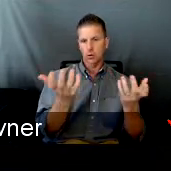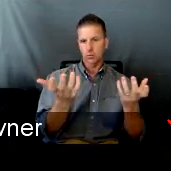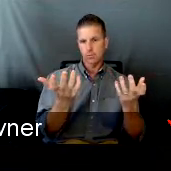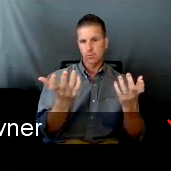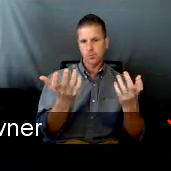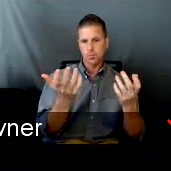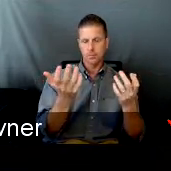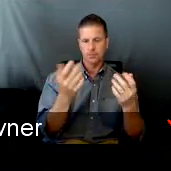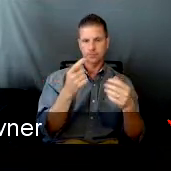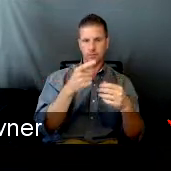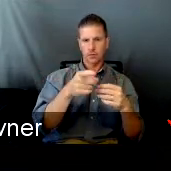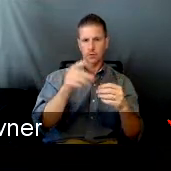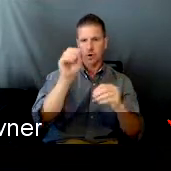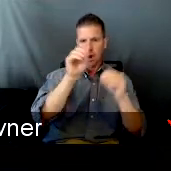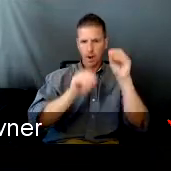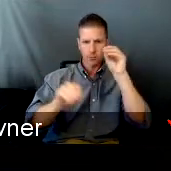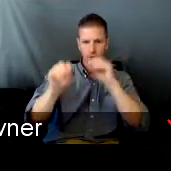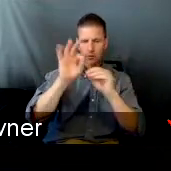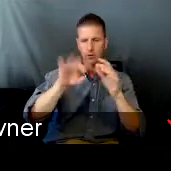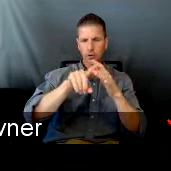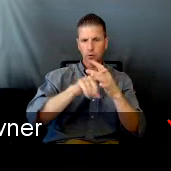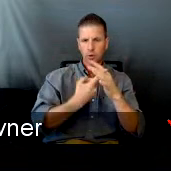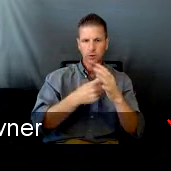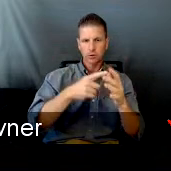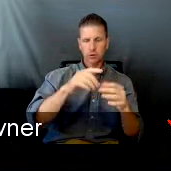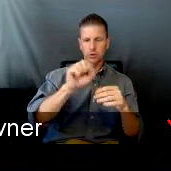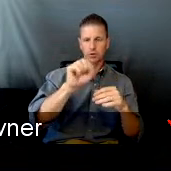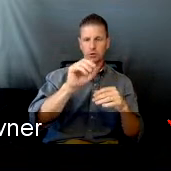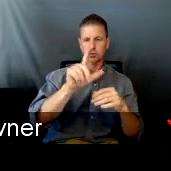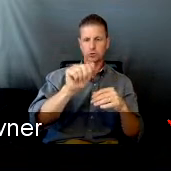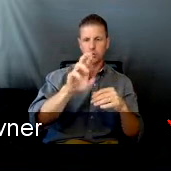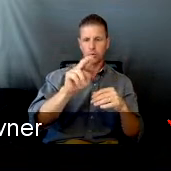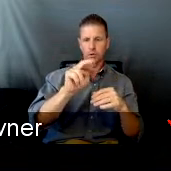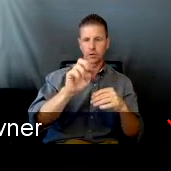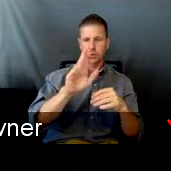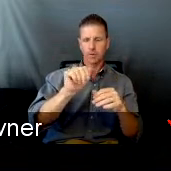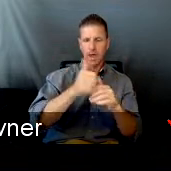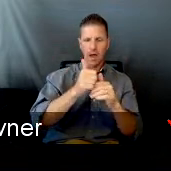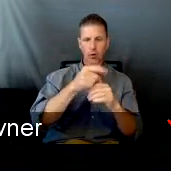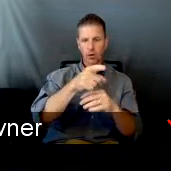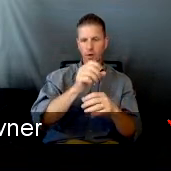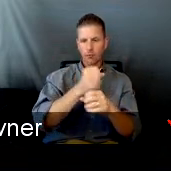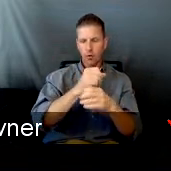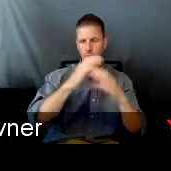the composition of the original solar nebula, how that formed the planets, how that formed